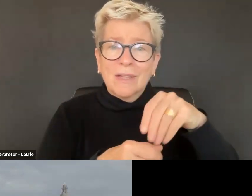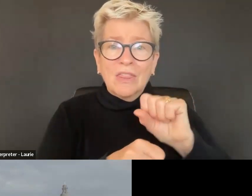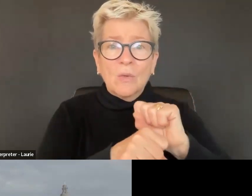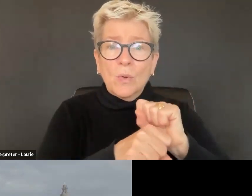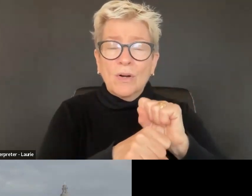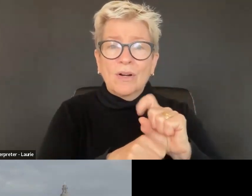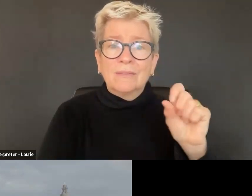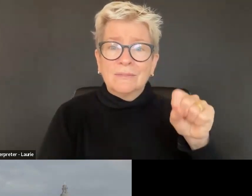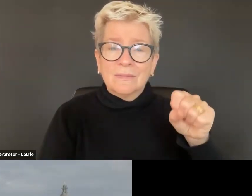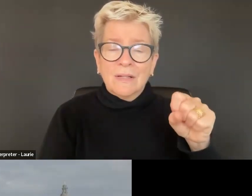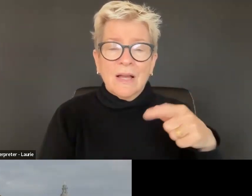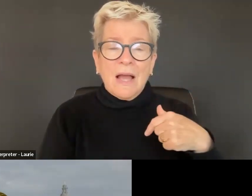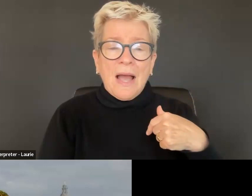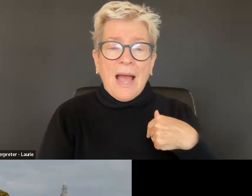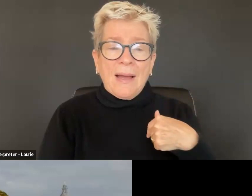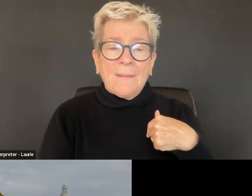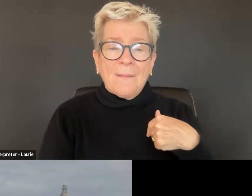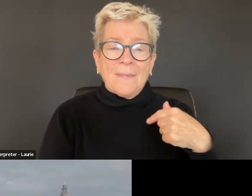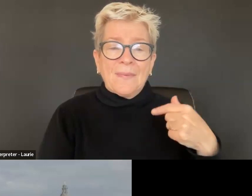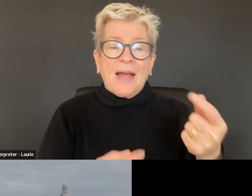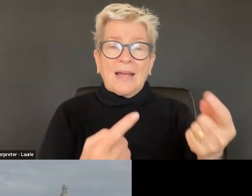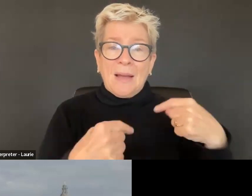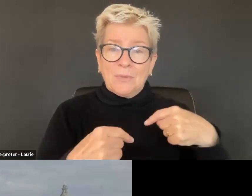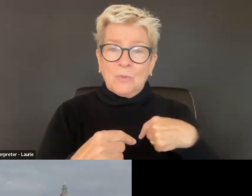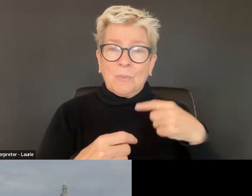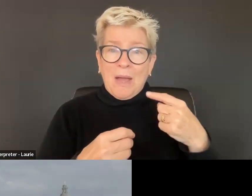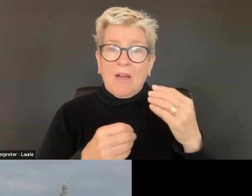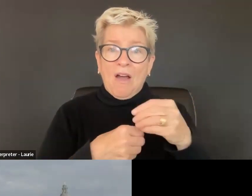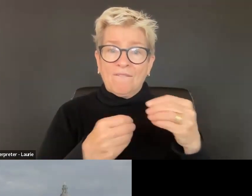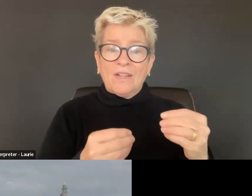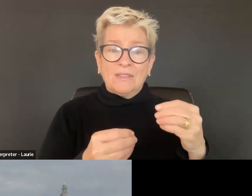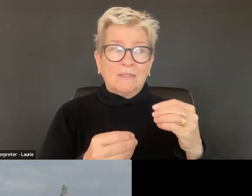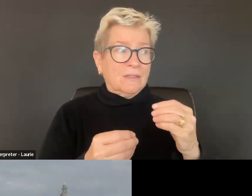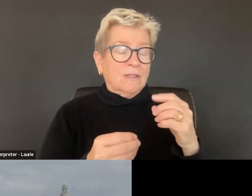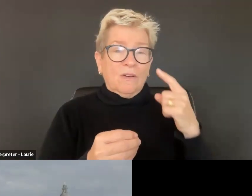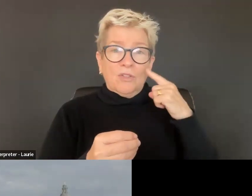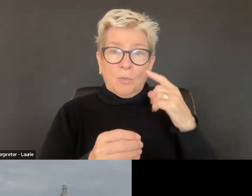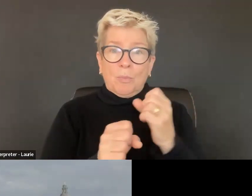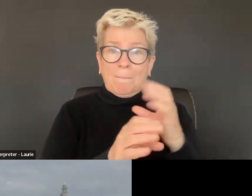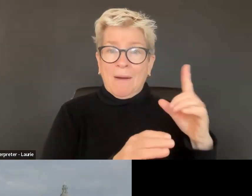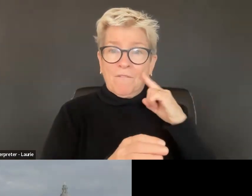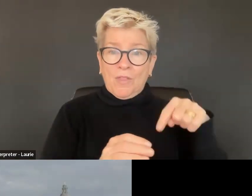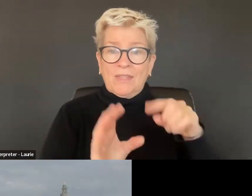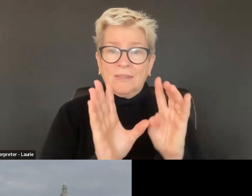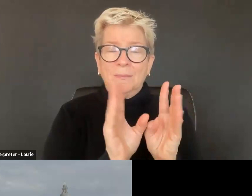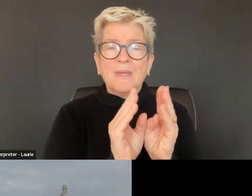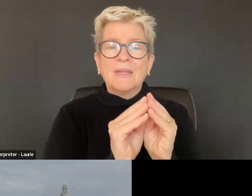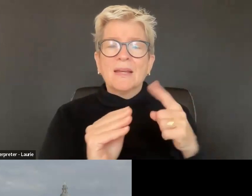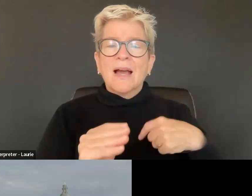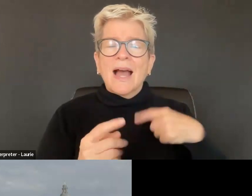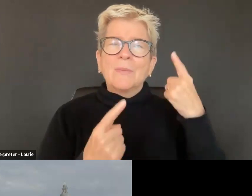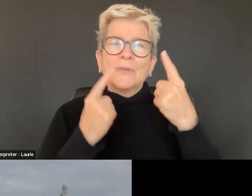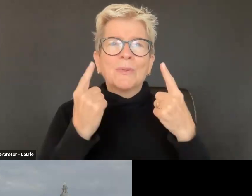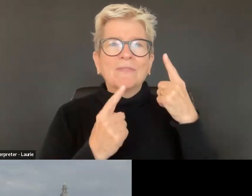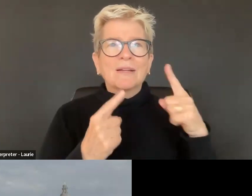I was coming into my office for this meeting, I was just reflecting on